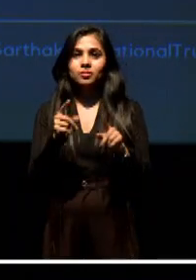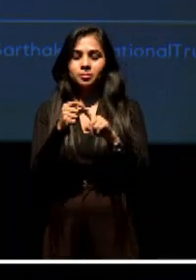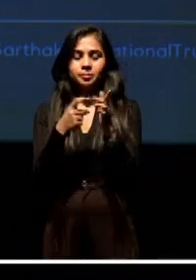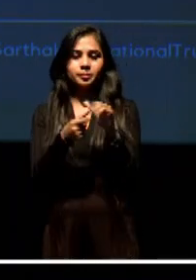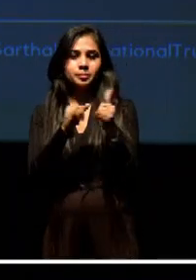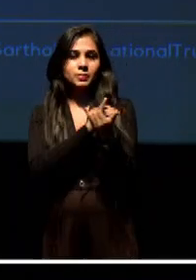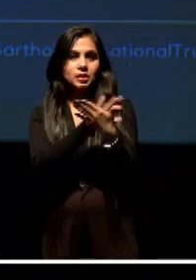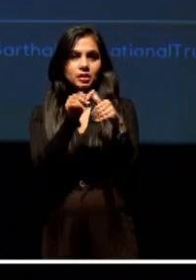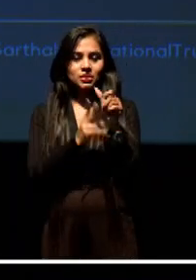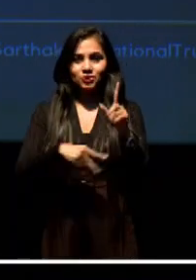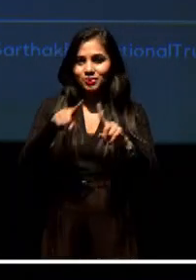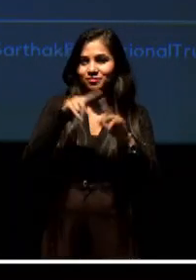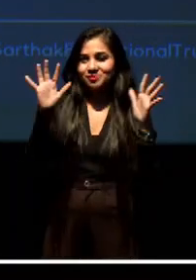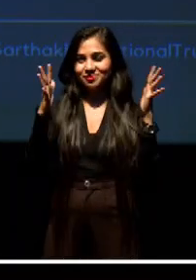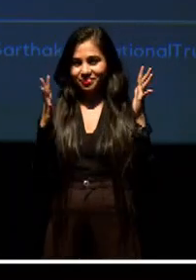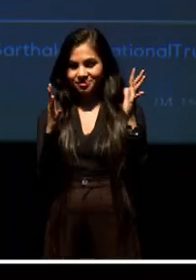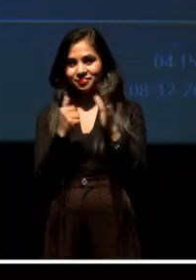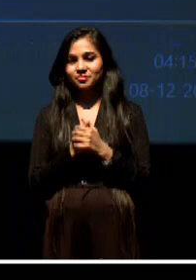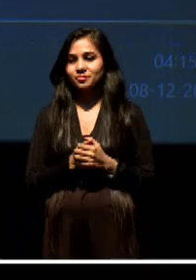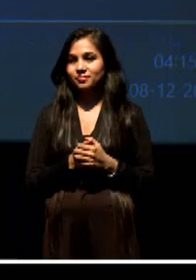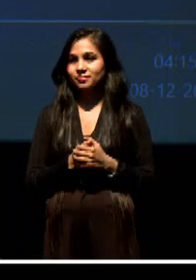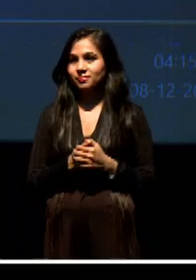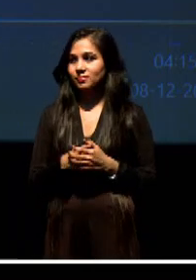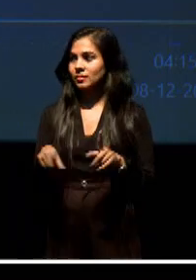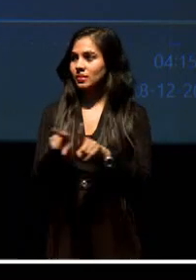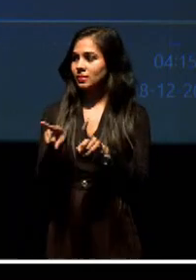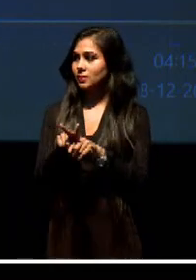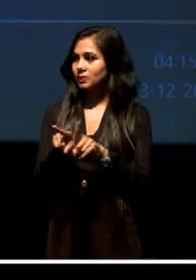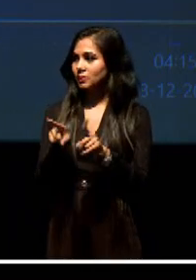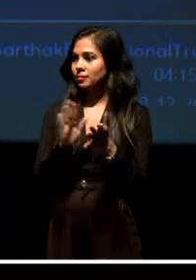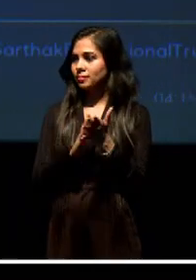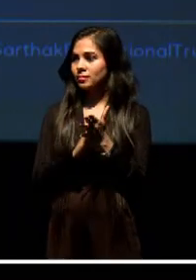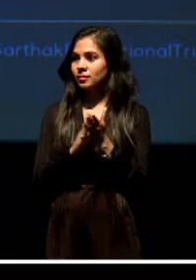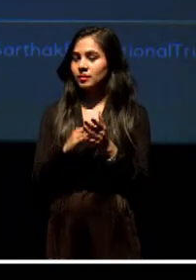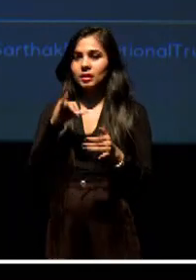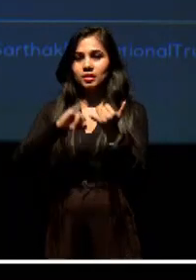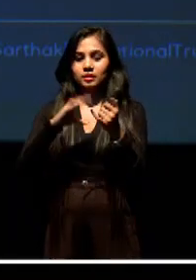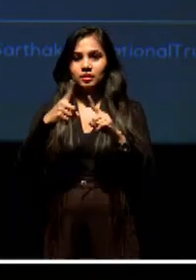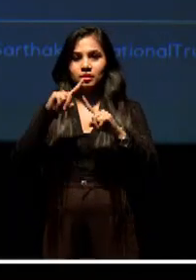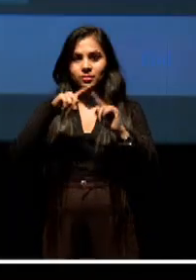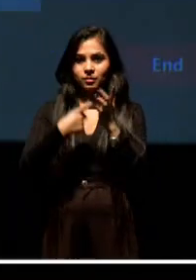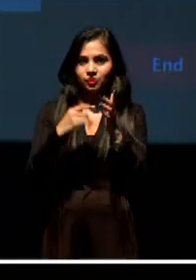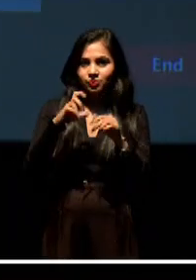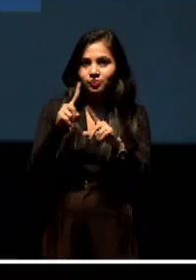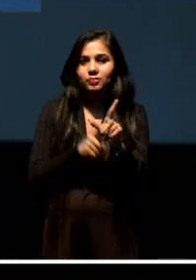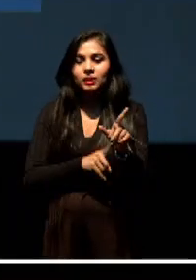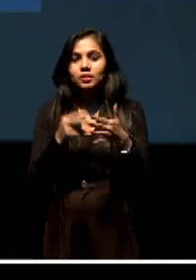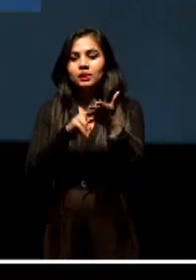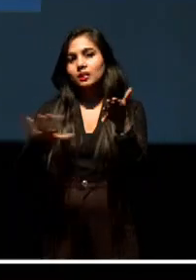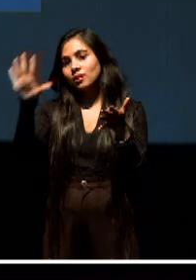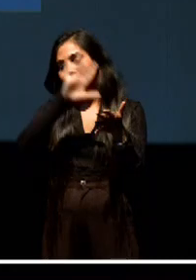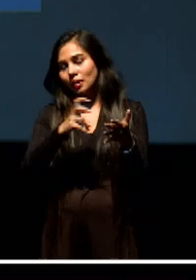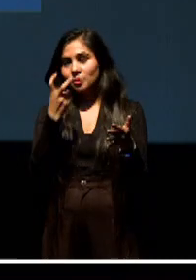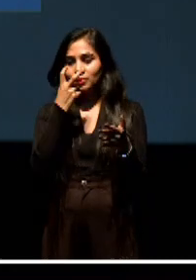Ranjan, clap for him. He's on the stage right now. He is General Secretary of National Association for Blinds in